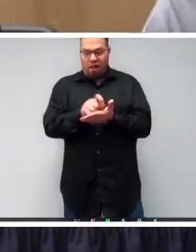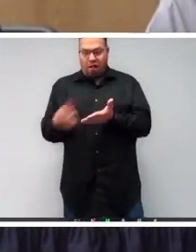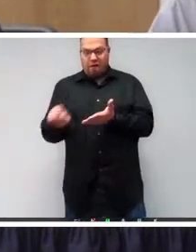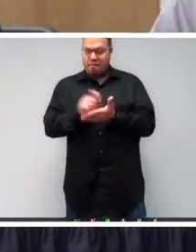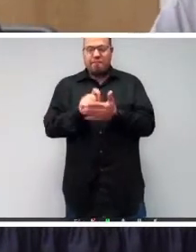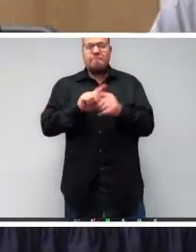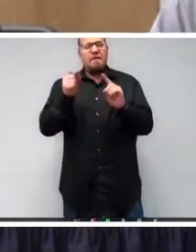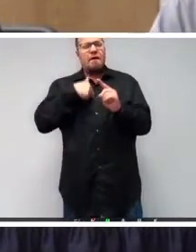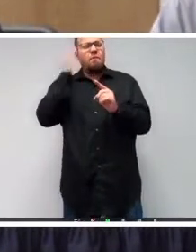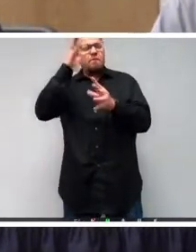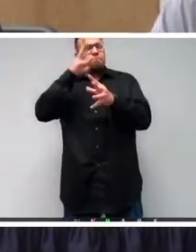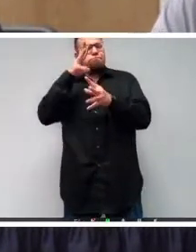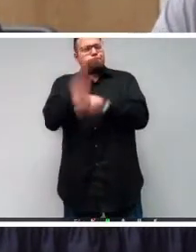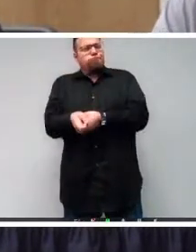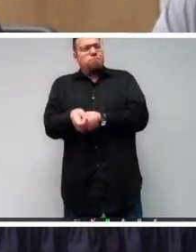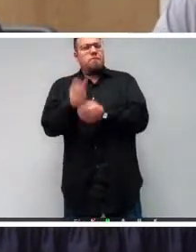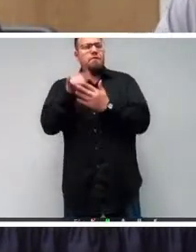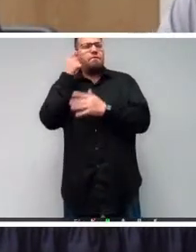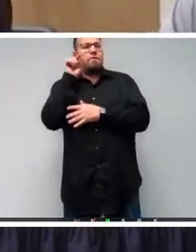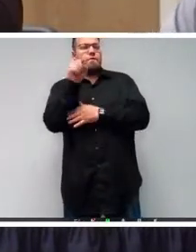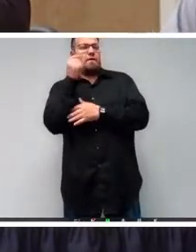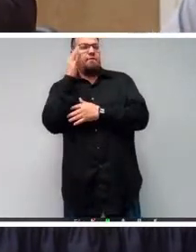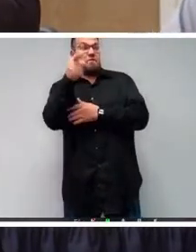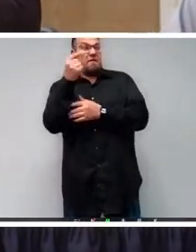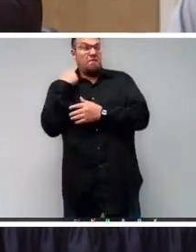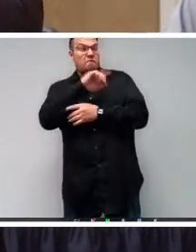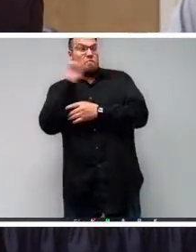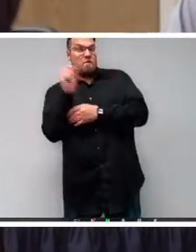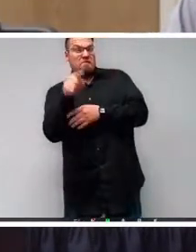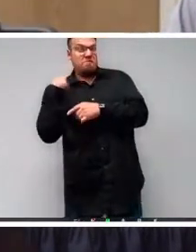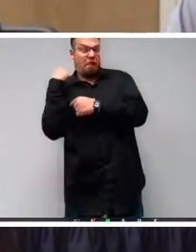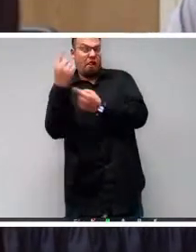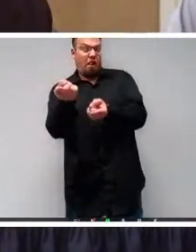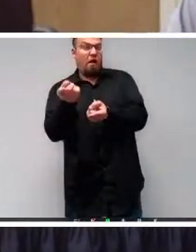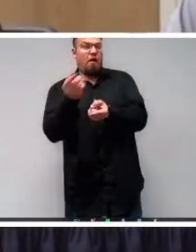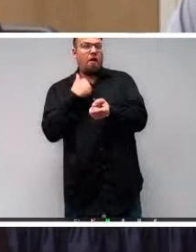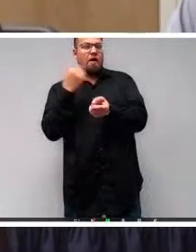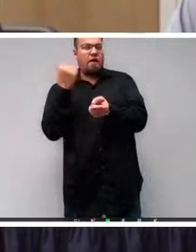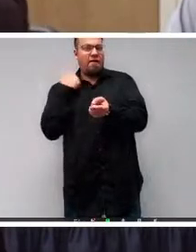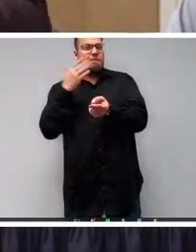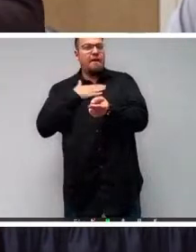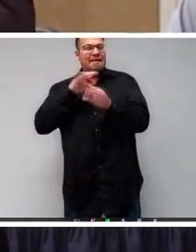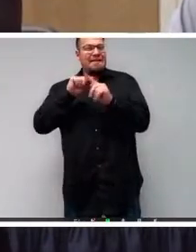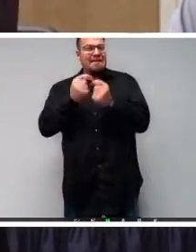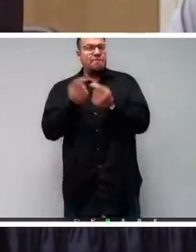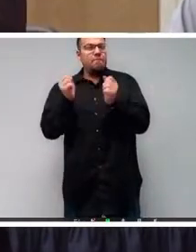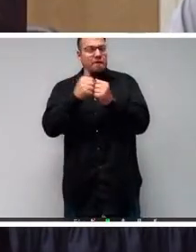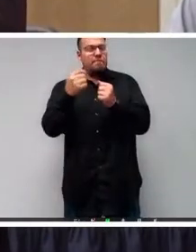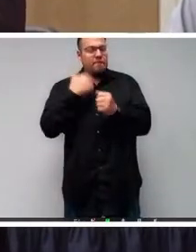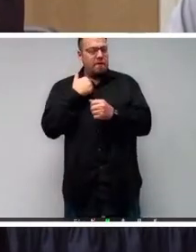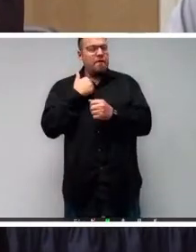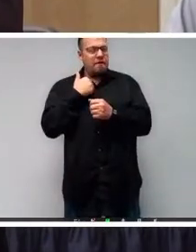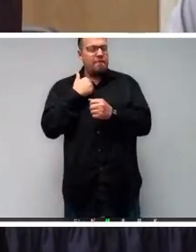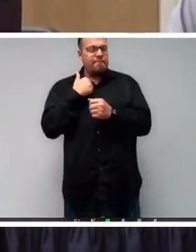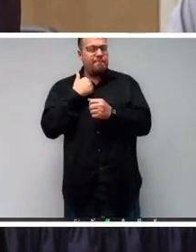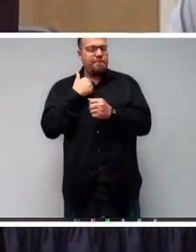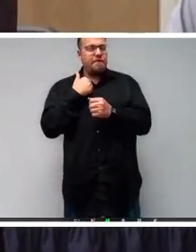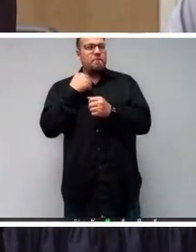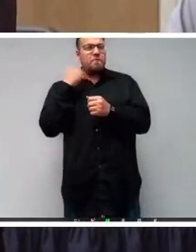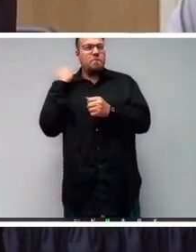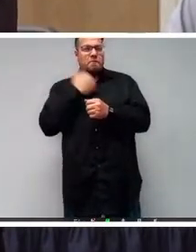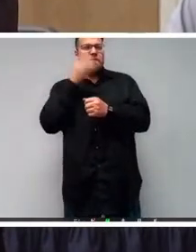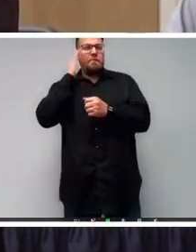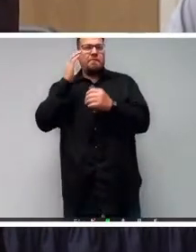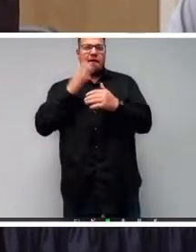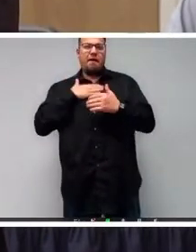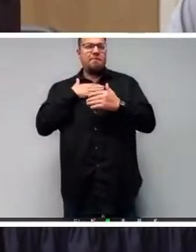you, and if you have any questions along the way, I have my team with me that I just introduced, and we'll be happy to take